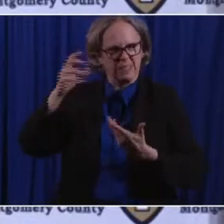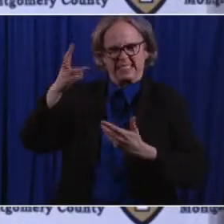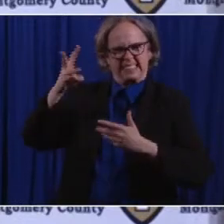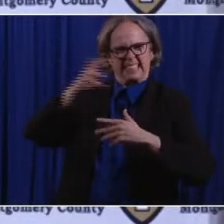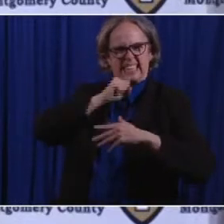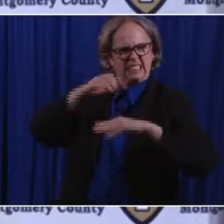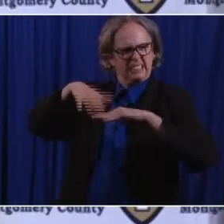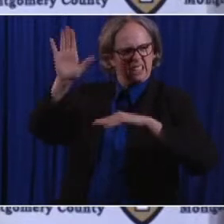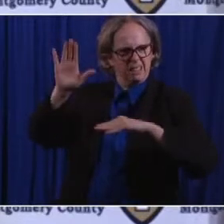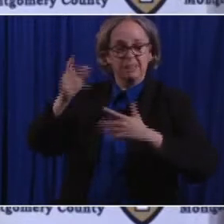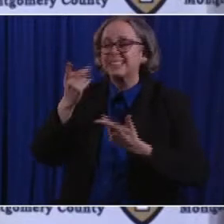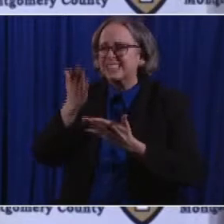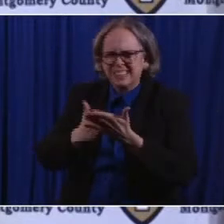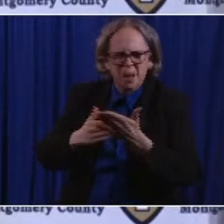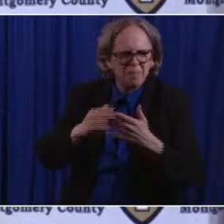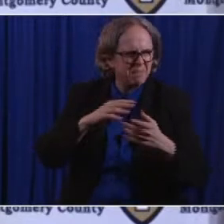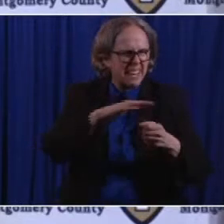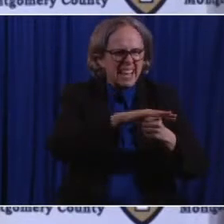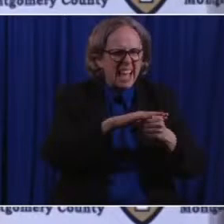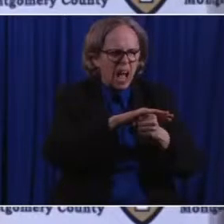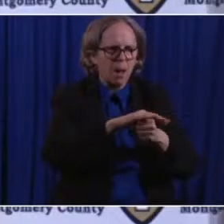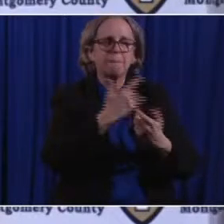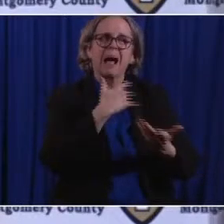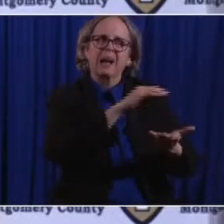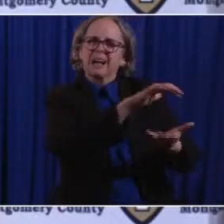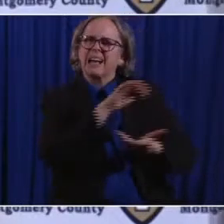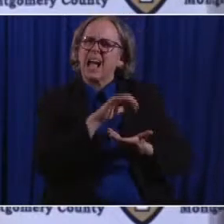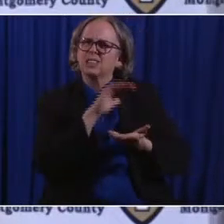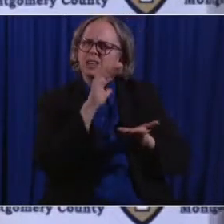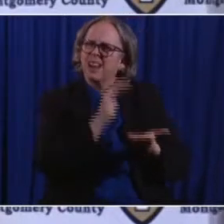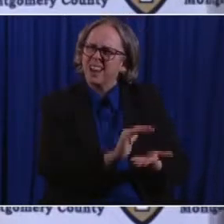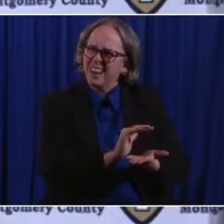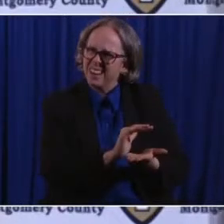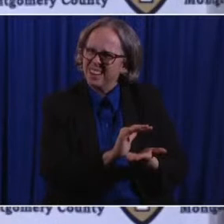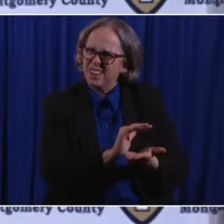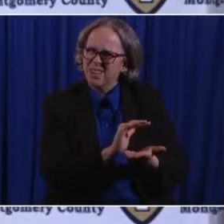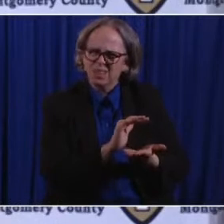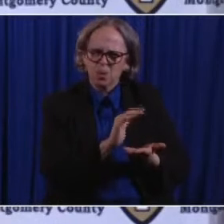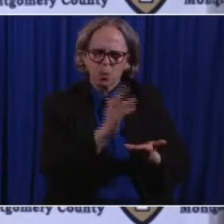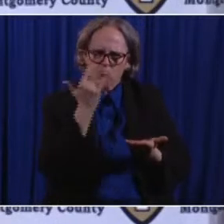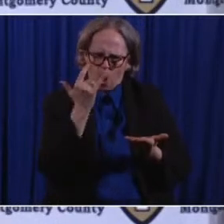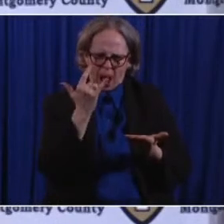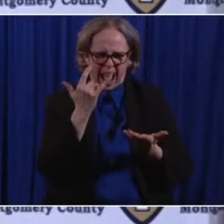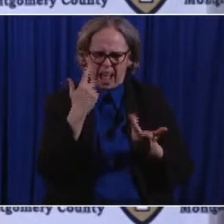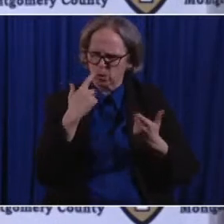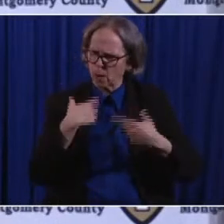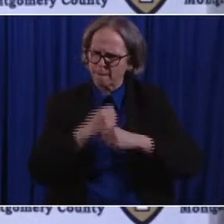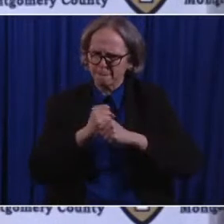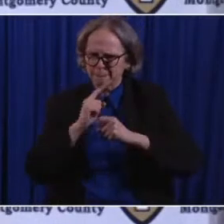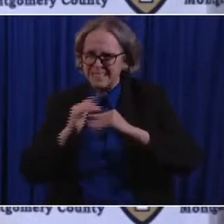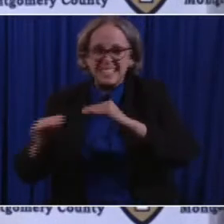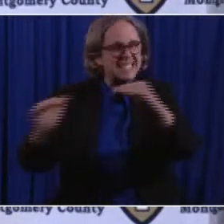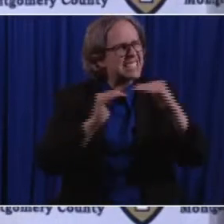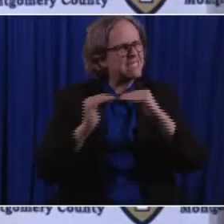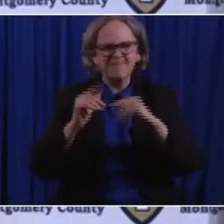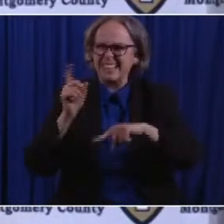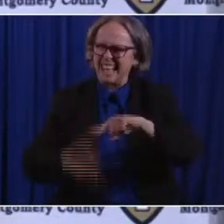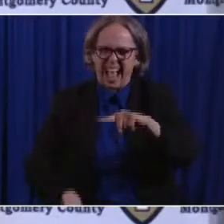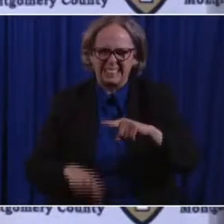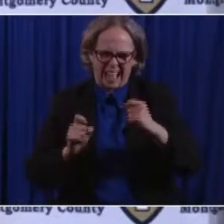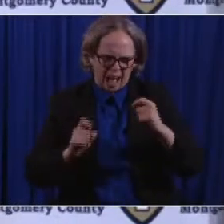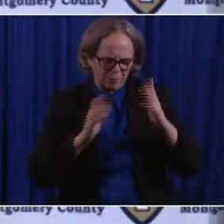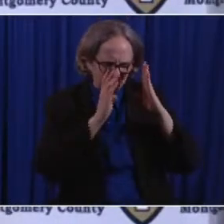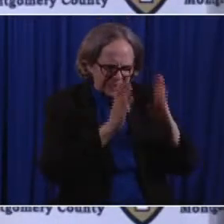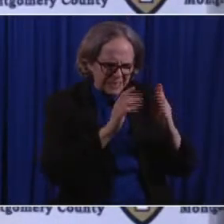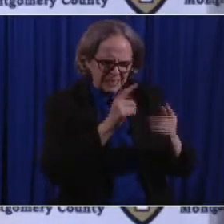areas. Every area is not going to be the same. So as we continue to get additional